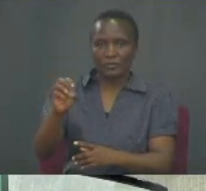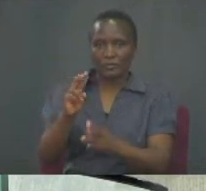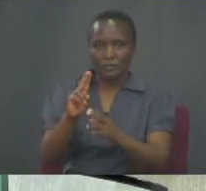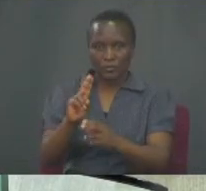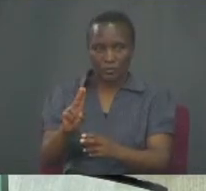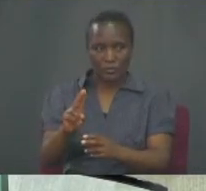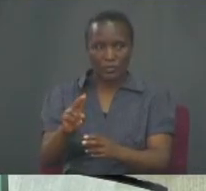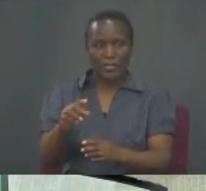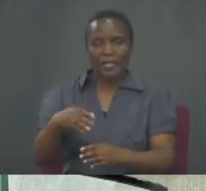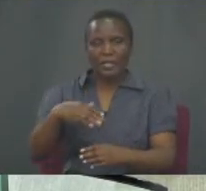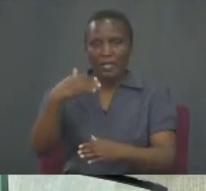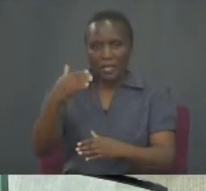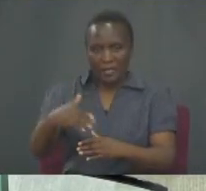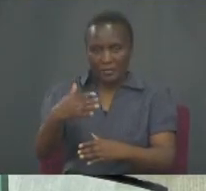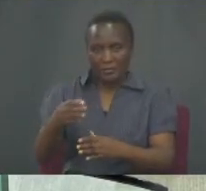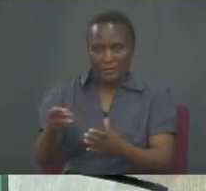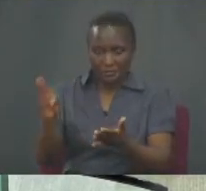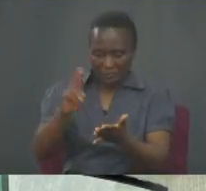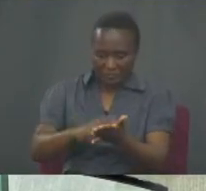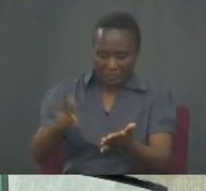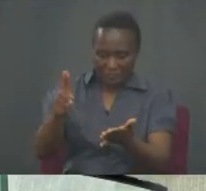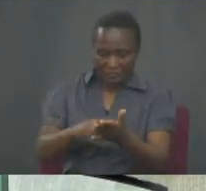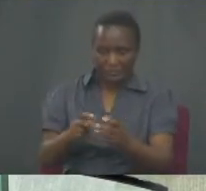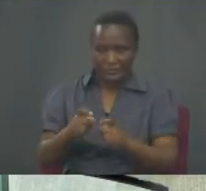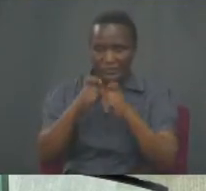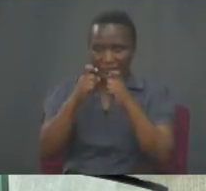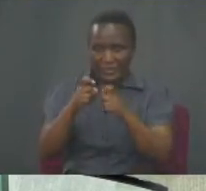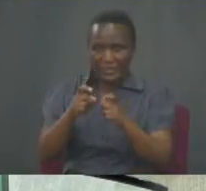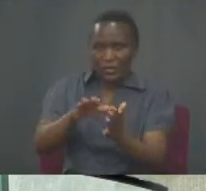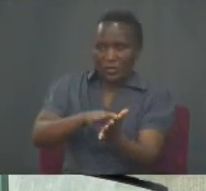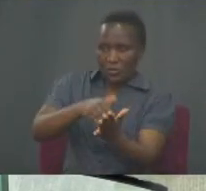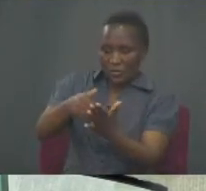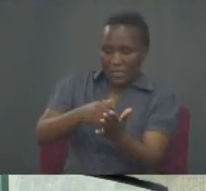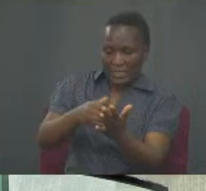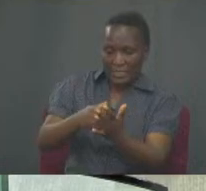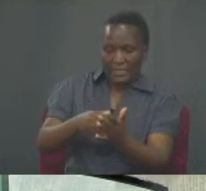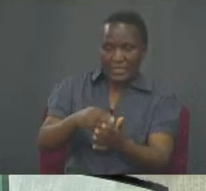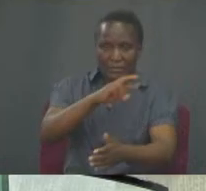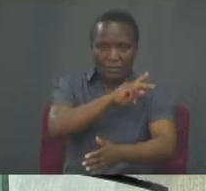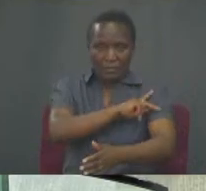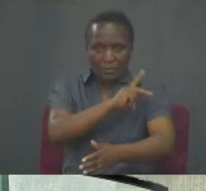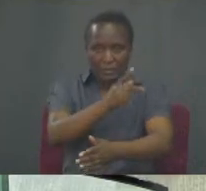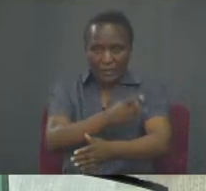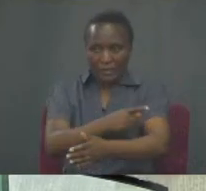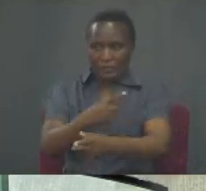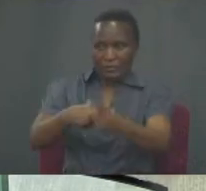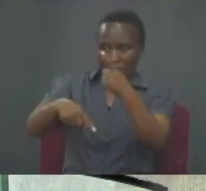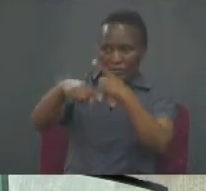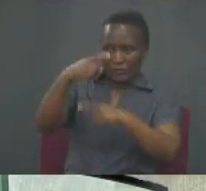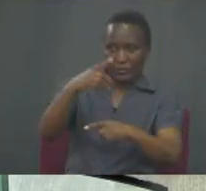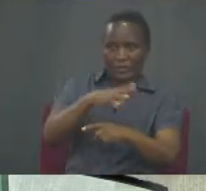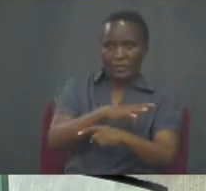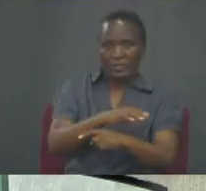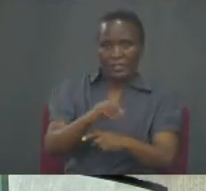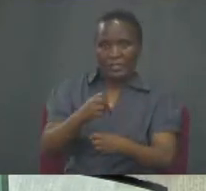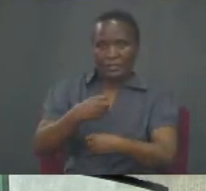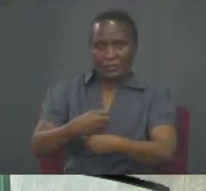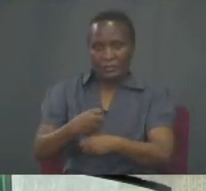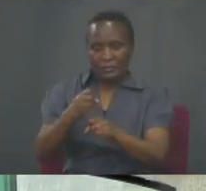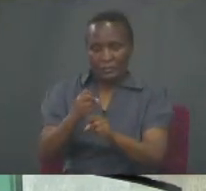sin weakens the power of resistance. It blinds the eyes and stifles your